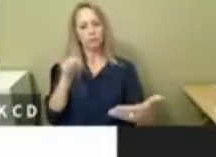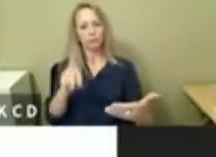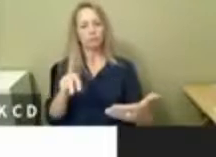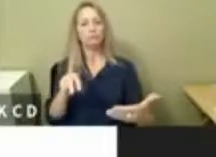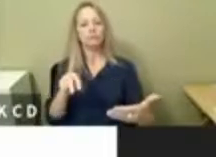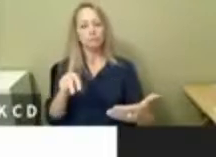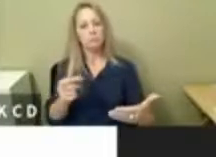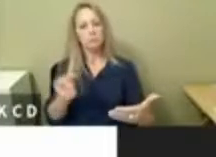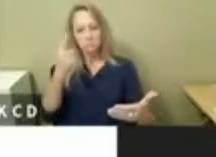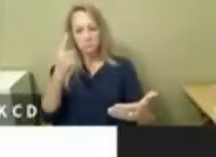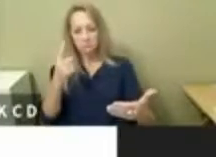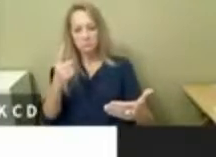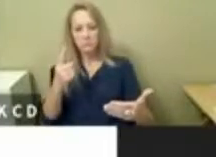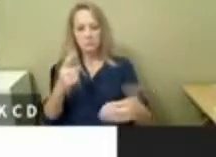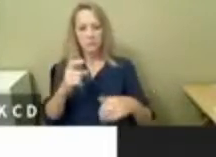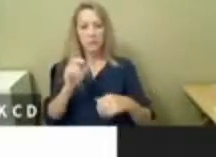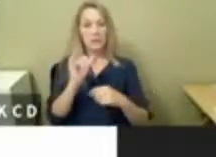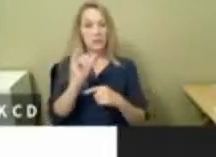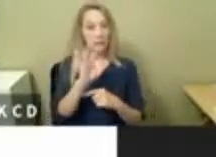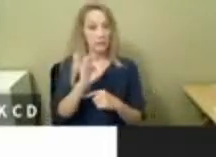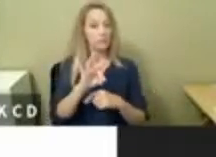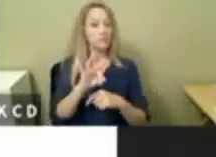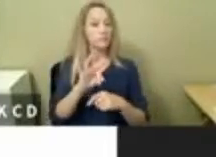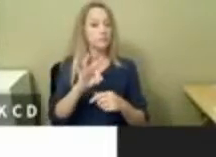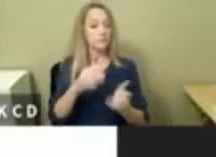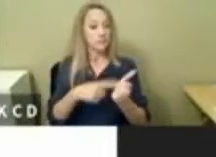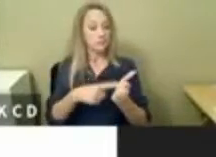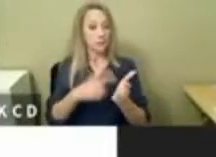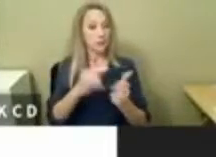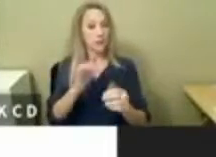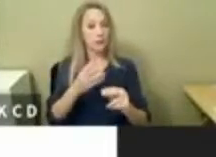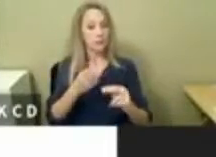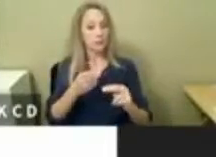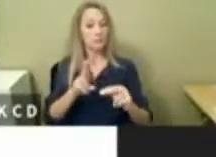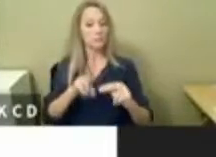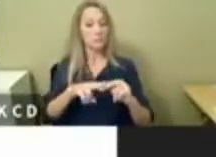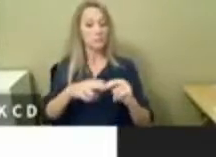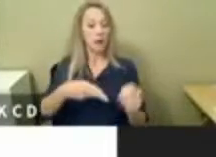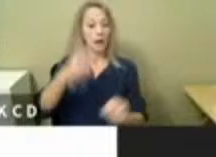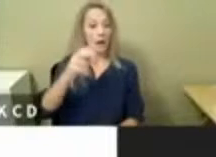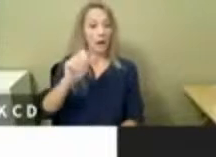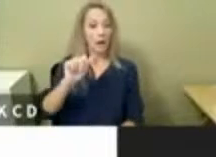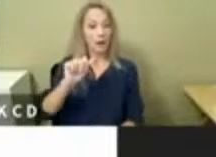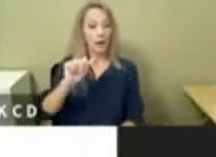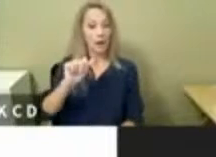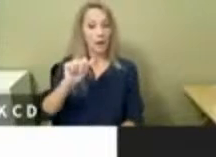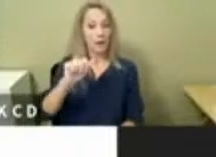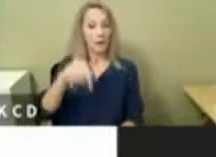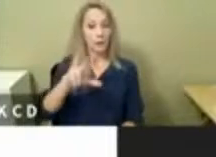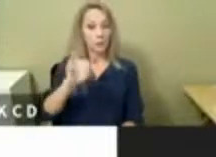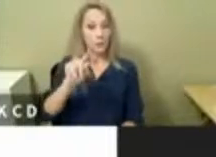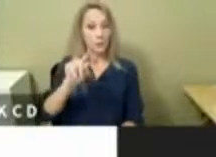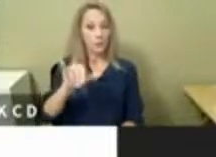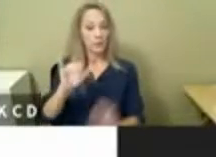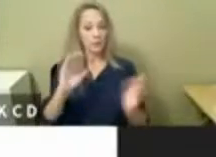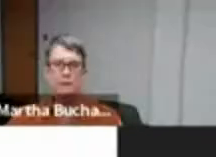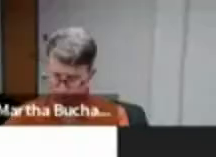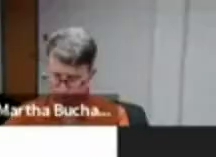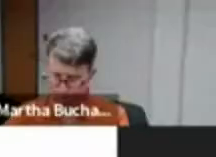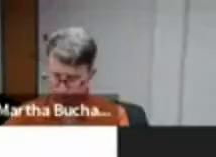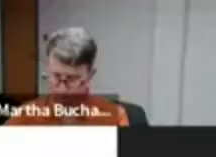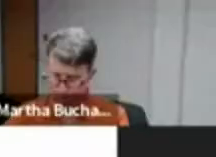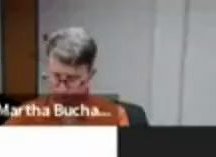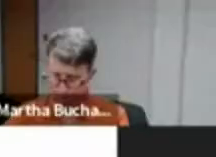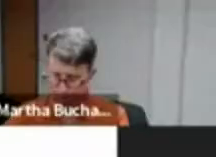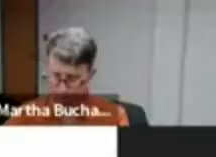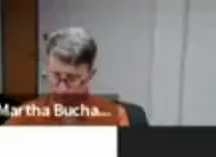flexibility again for the times that there are, you know, if it's higher acuity patients versus low acuity patients, and what the other census is, and